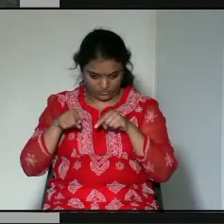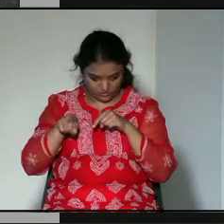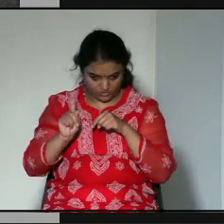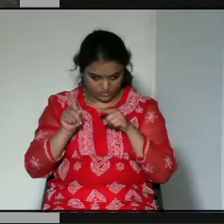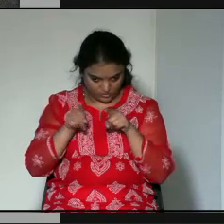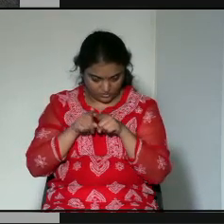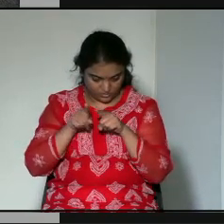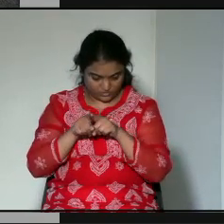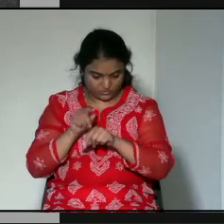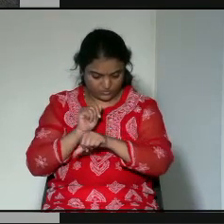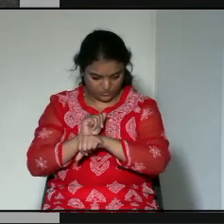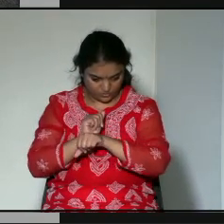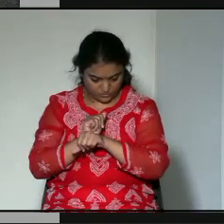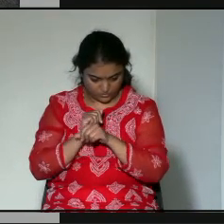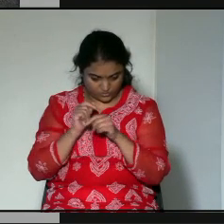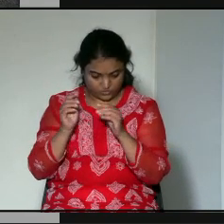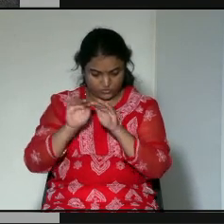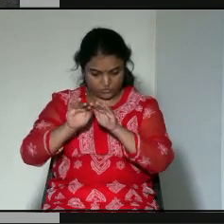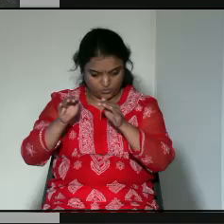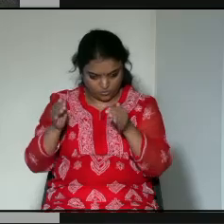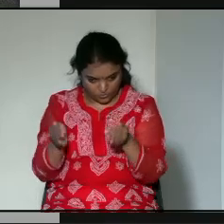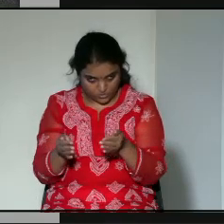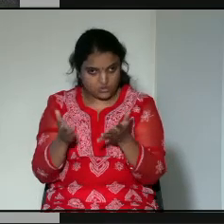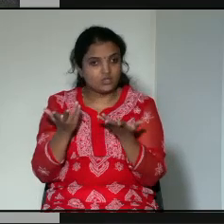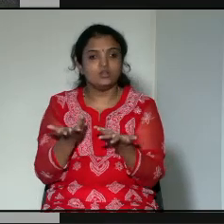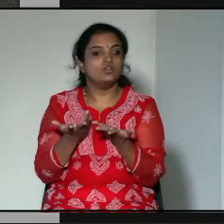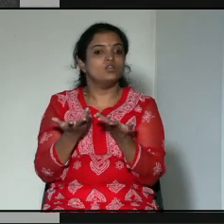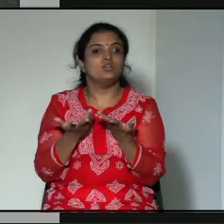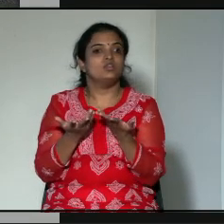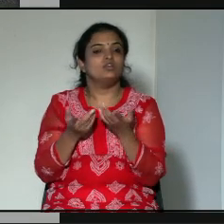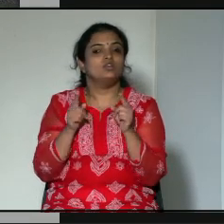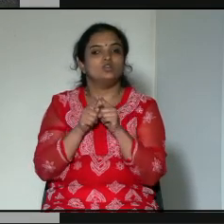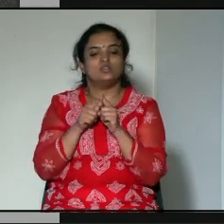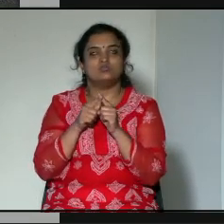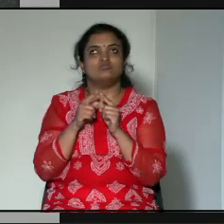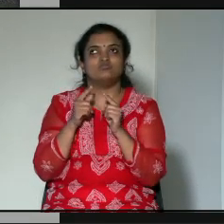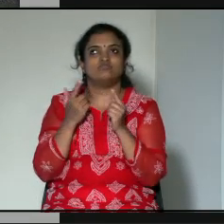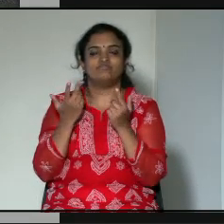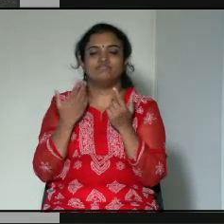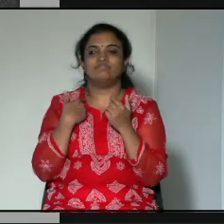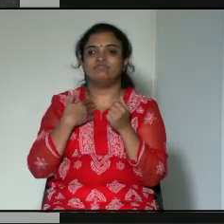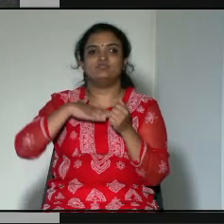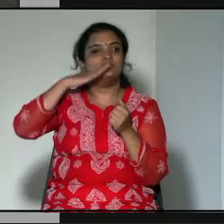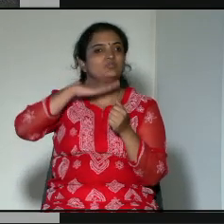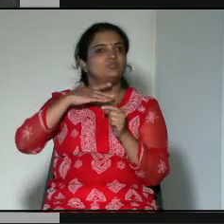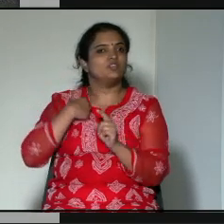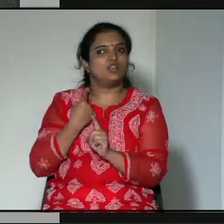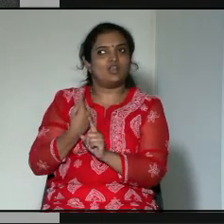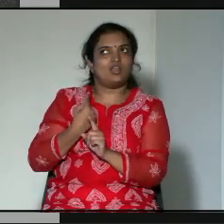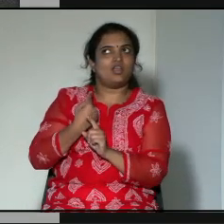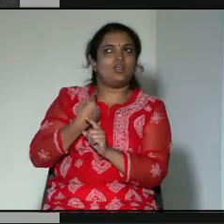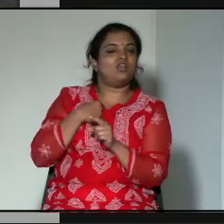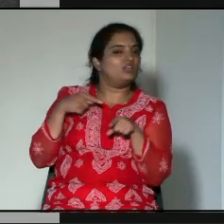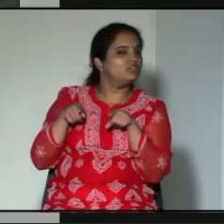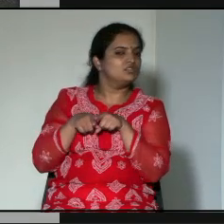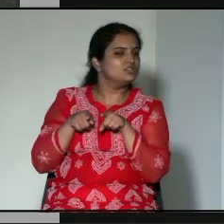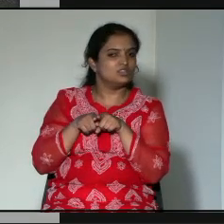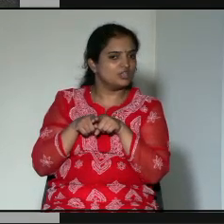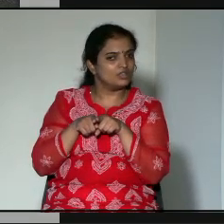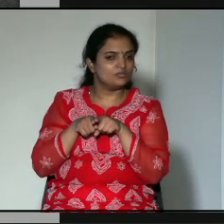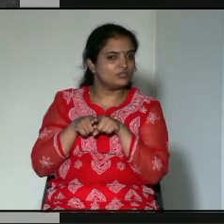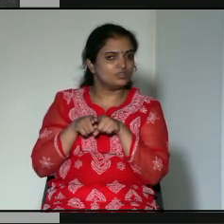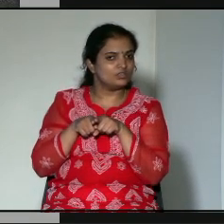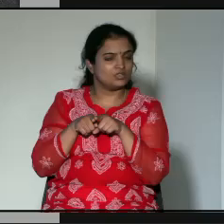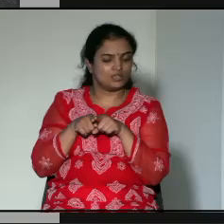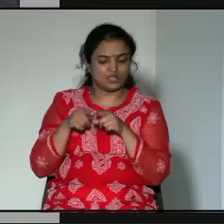the great depths of the mold and is no less a living and breathing thing than I. As her heart, mind,